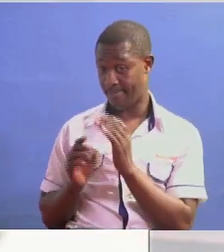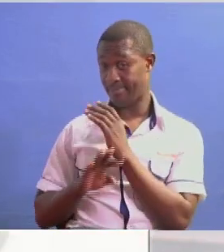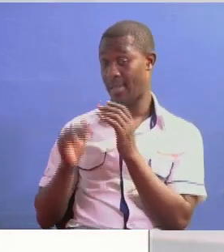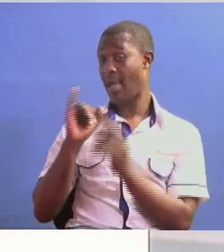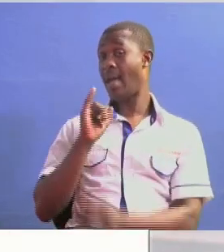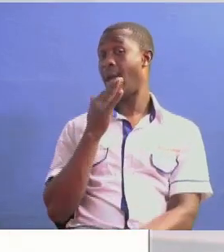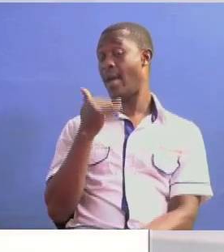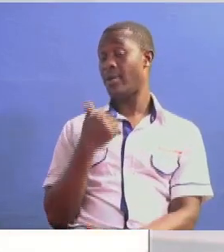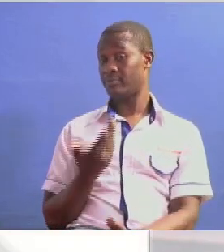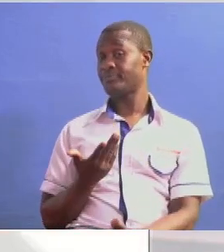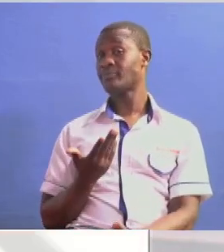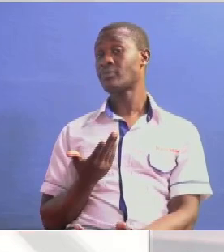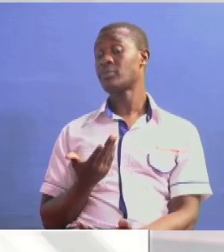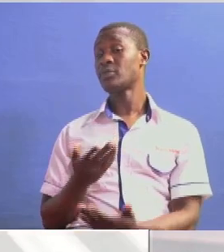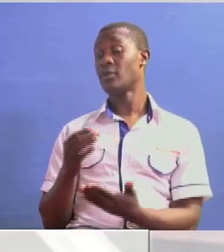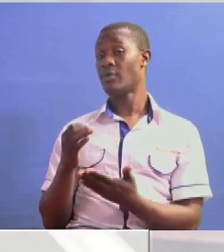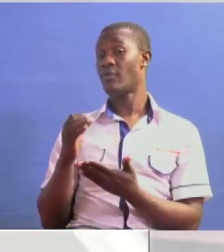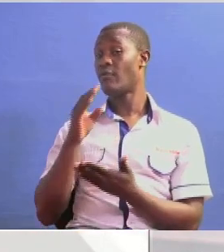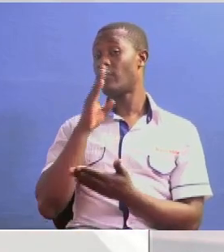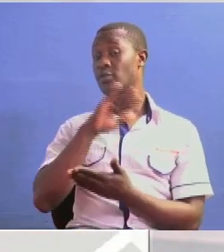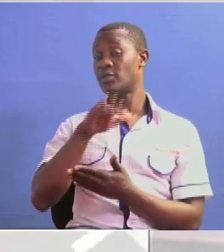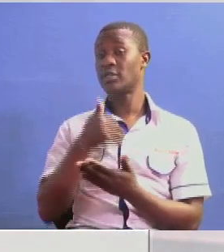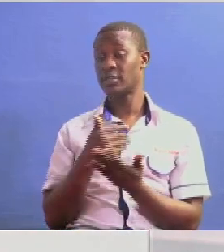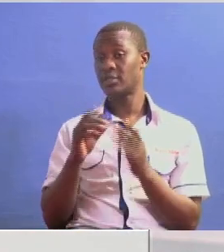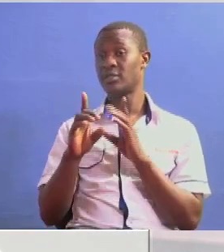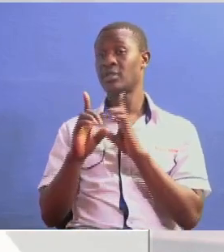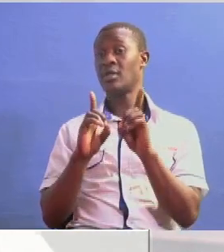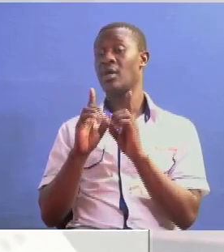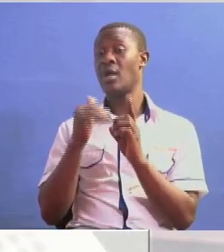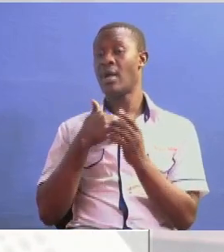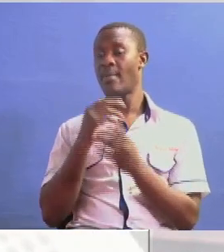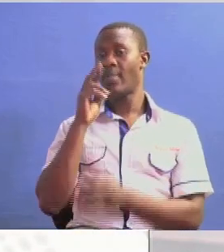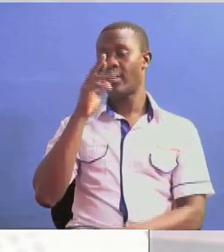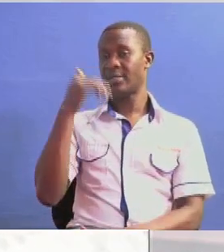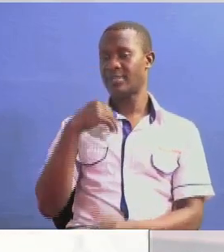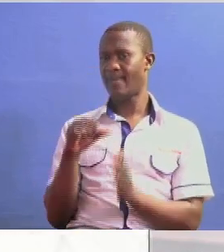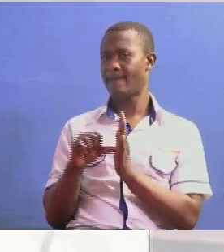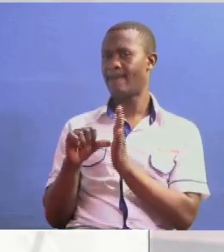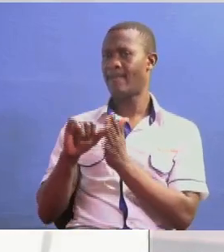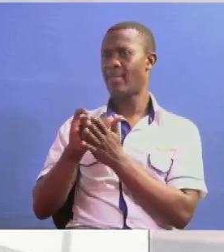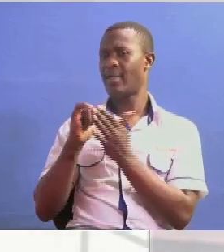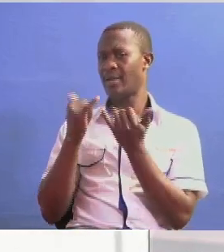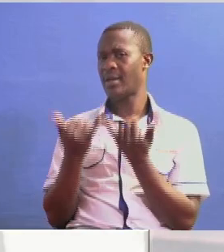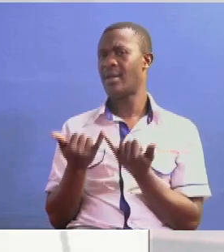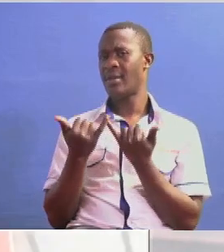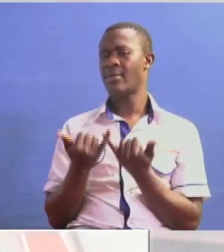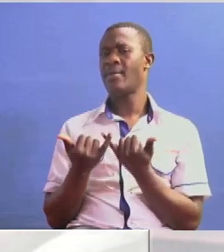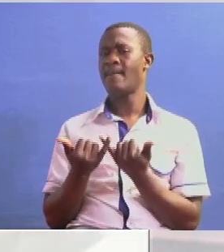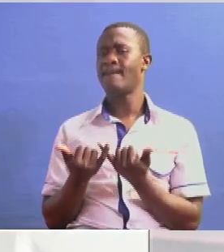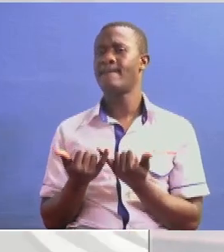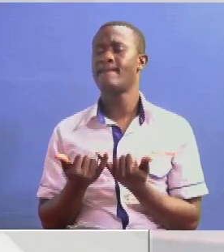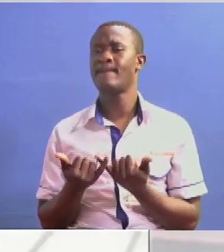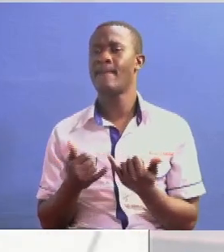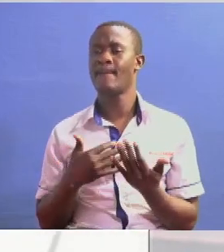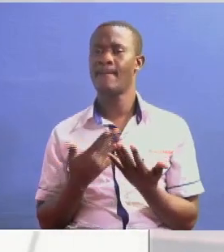want you to actually, even as we wind up this particular discussion, there is a matter that currently, right now,